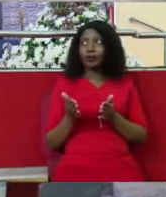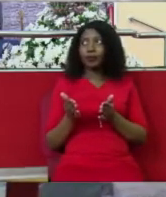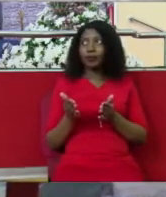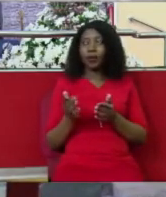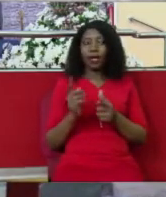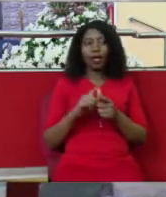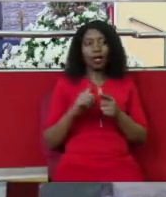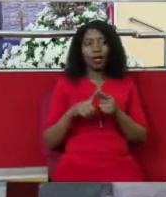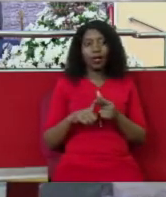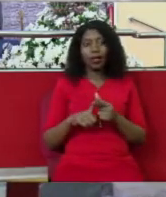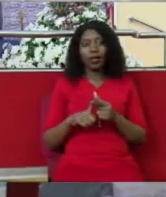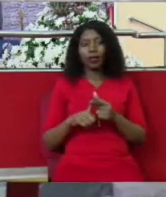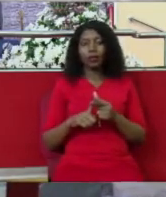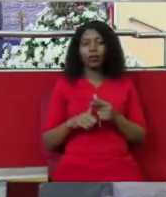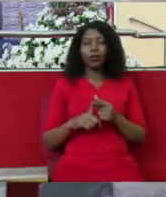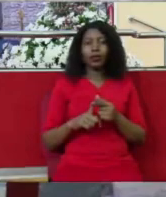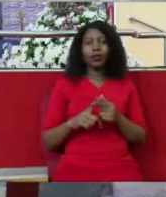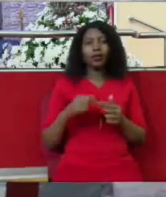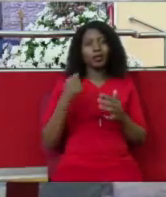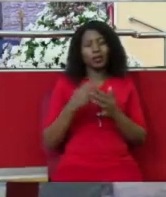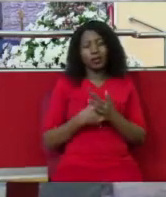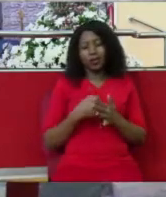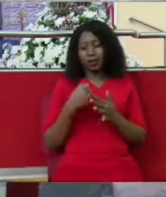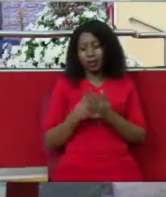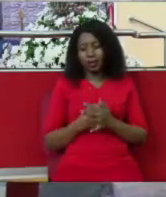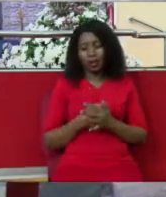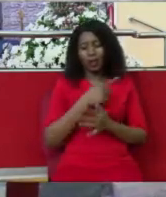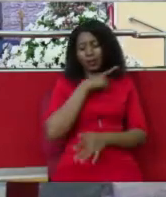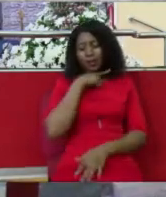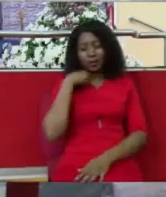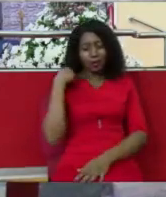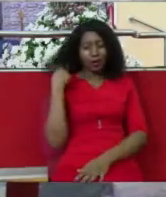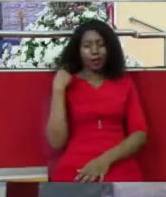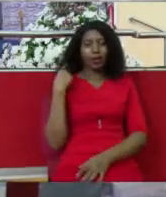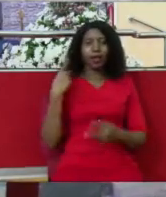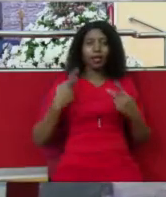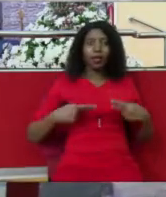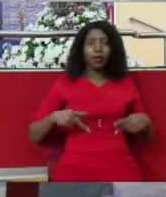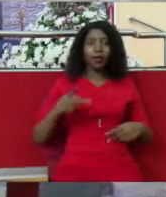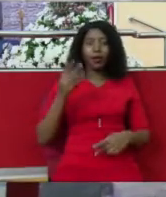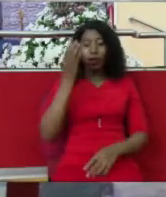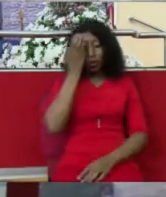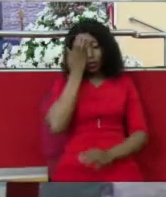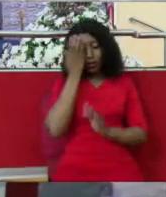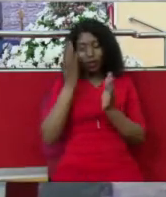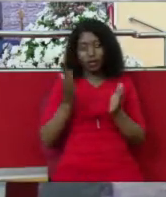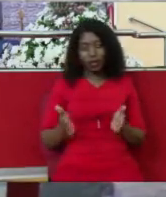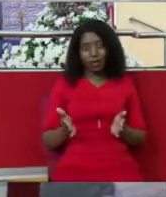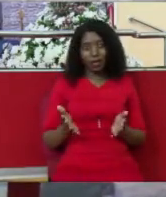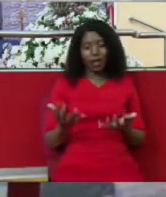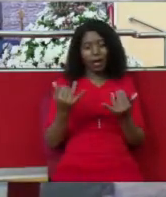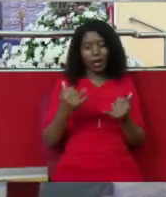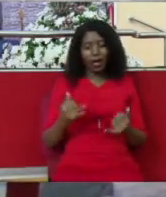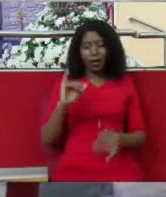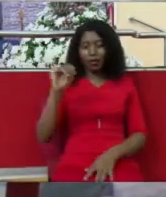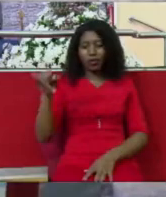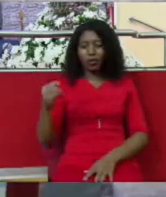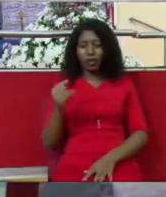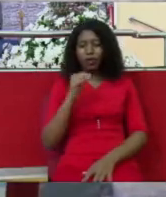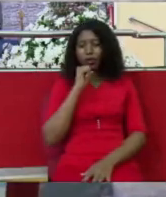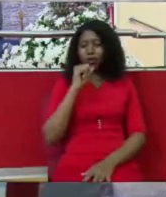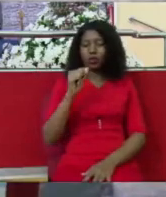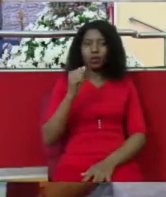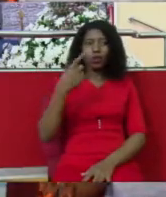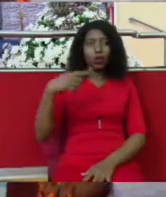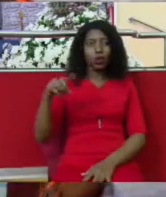them alive. Na walikuwa wanawachinja wakiwa hai. And so definitely Jonah was not going to preach to these people repentance